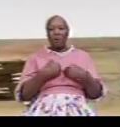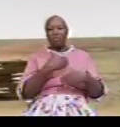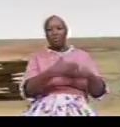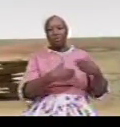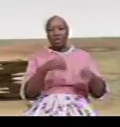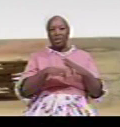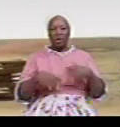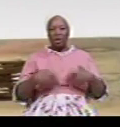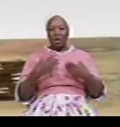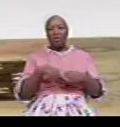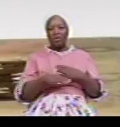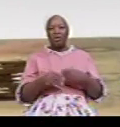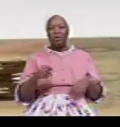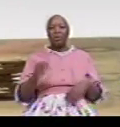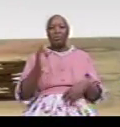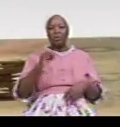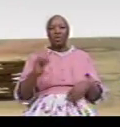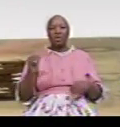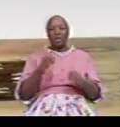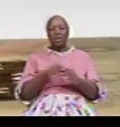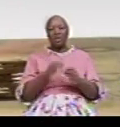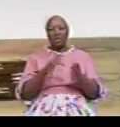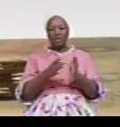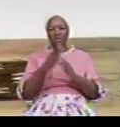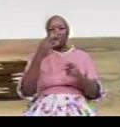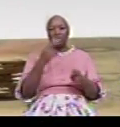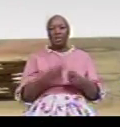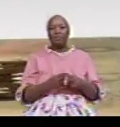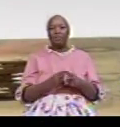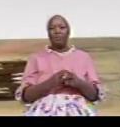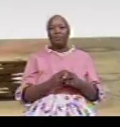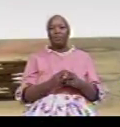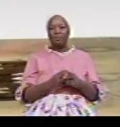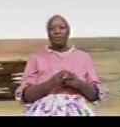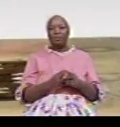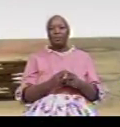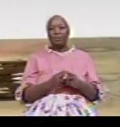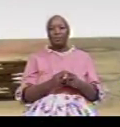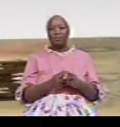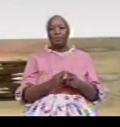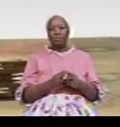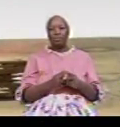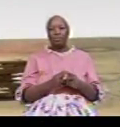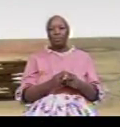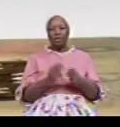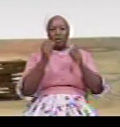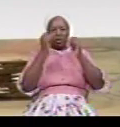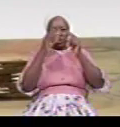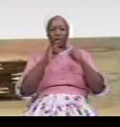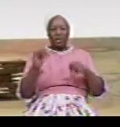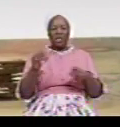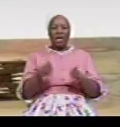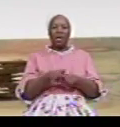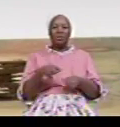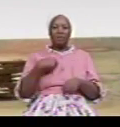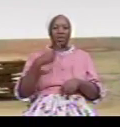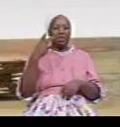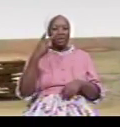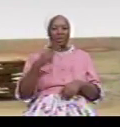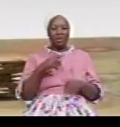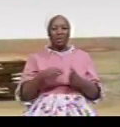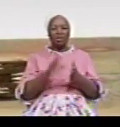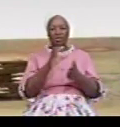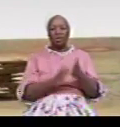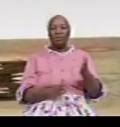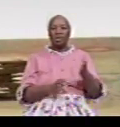in your ministry, in Jesus' name. Surprisingly, as we look at this chapter,